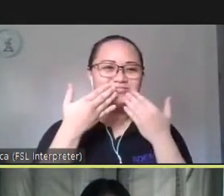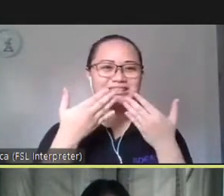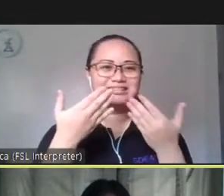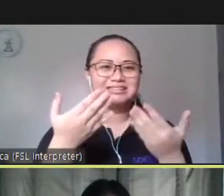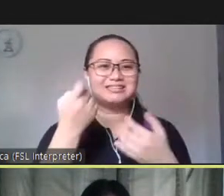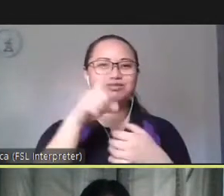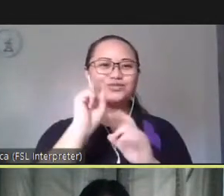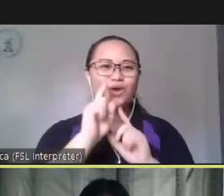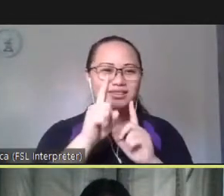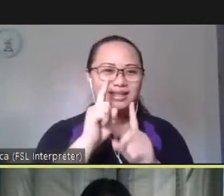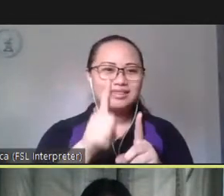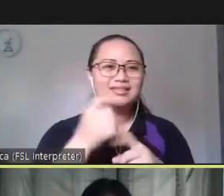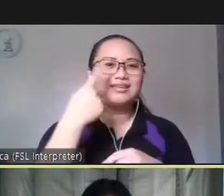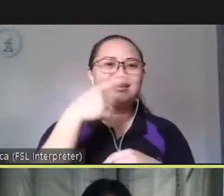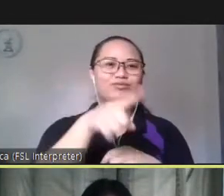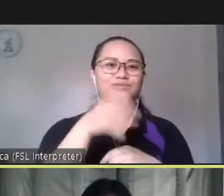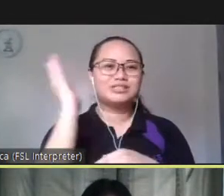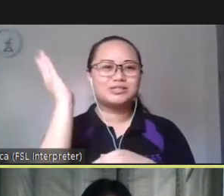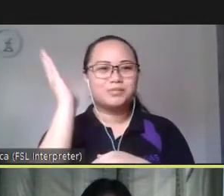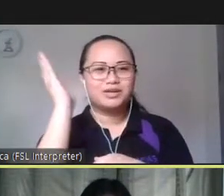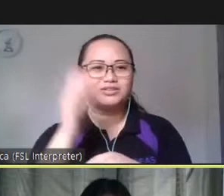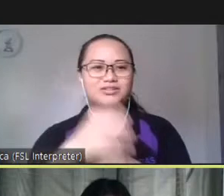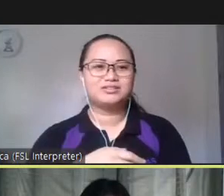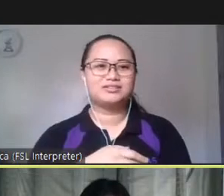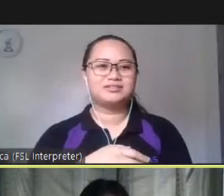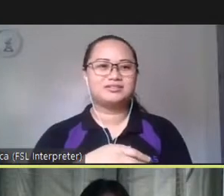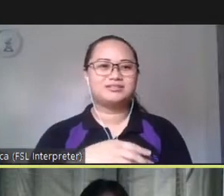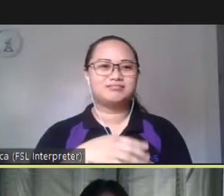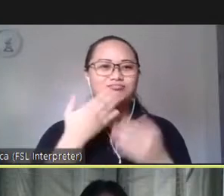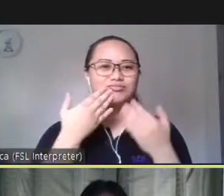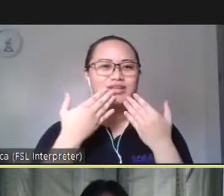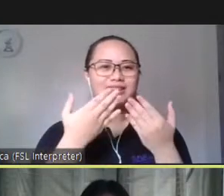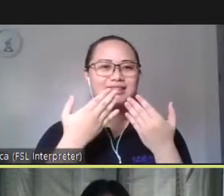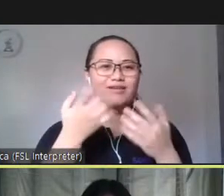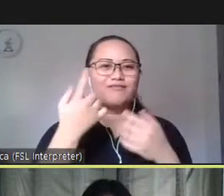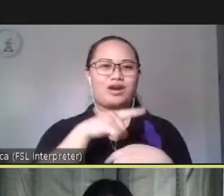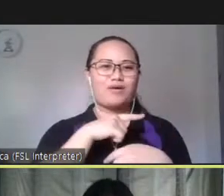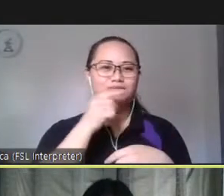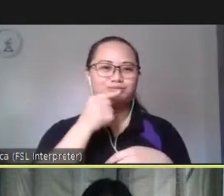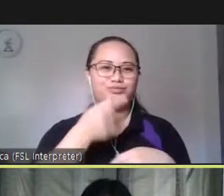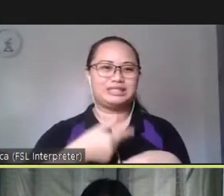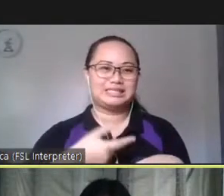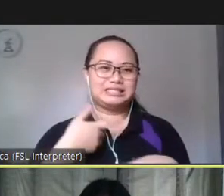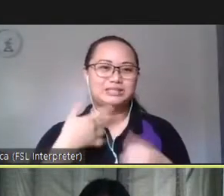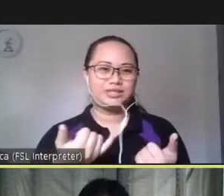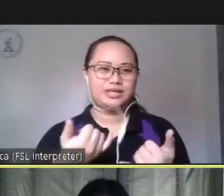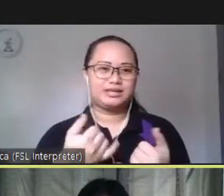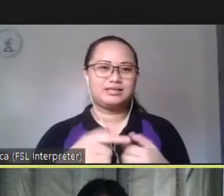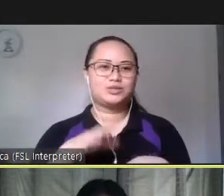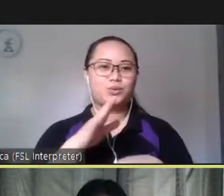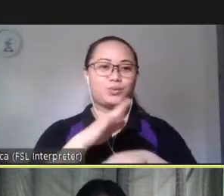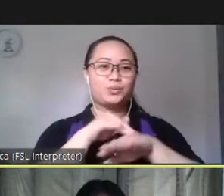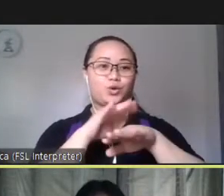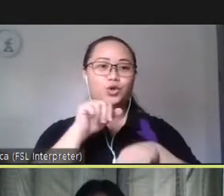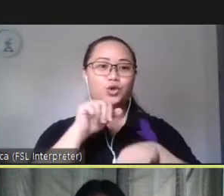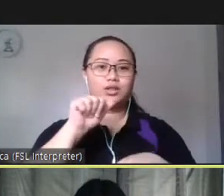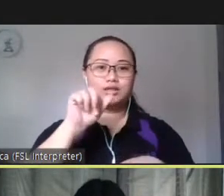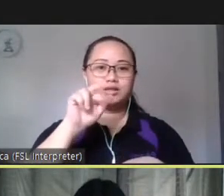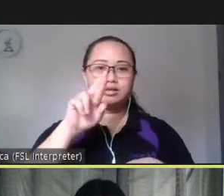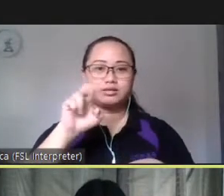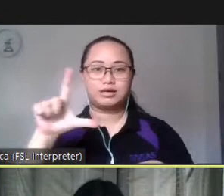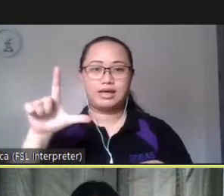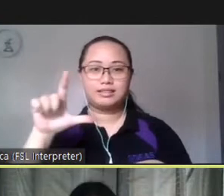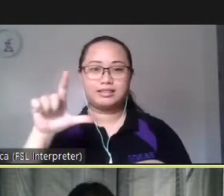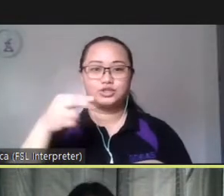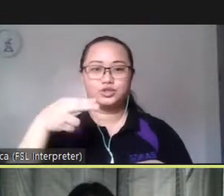attending and for the speakers for being our guests today. I would like to call on Ariel Chua for the closing